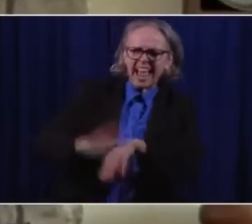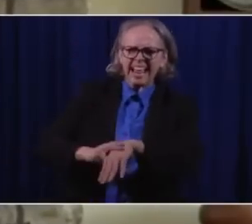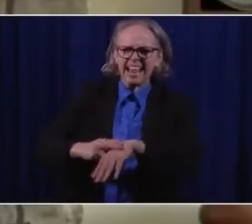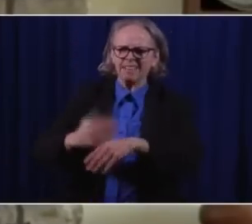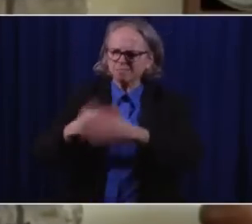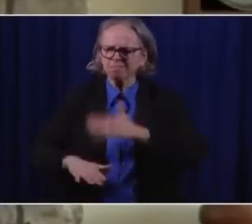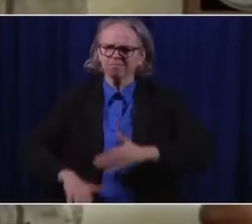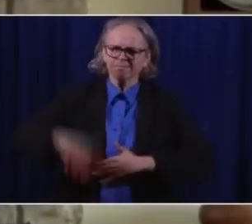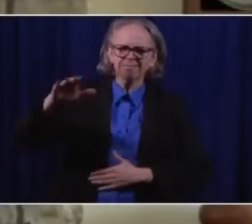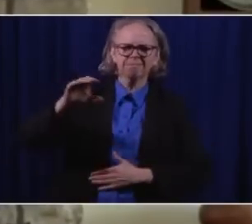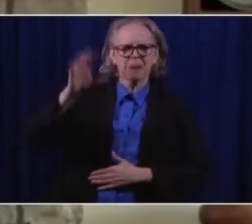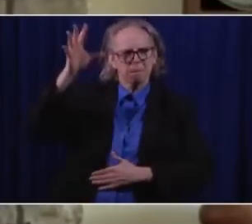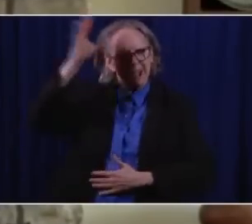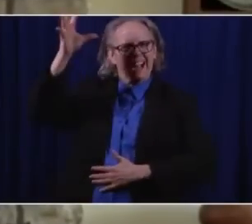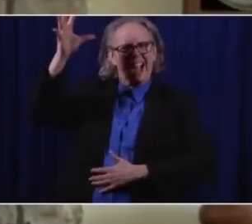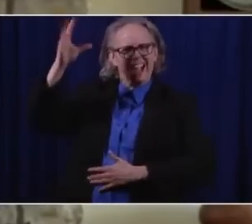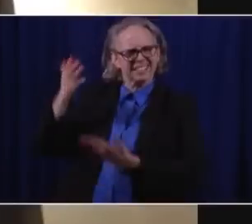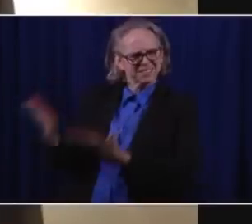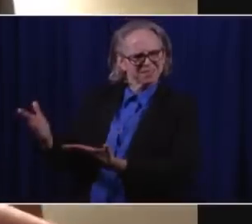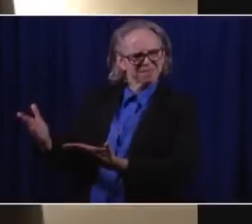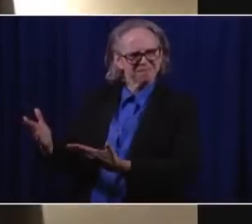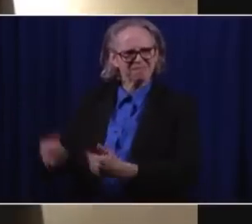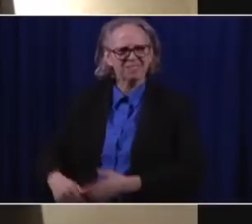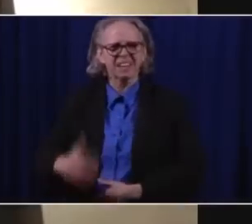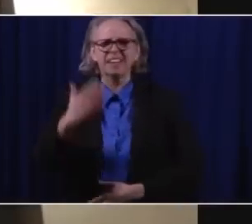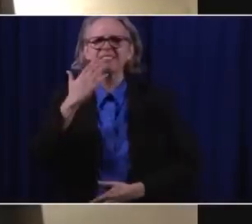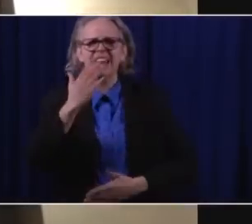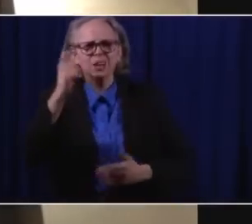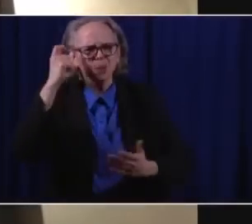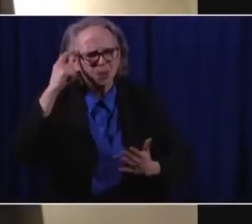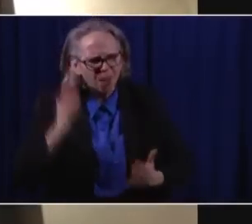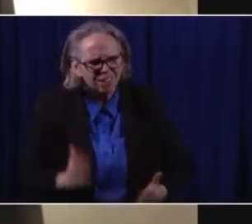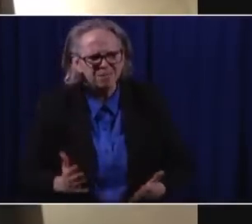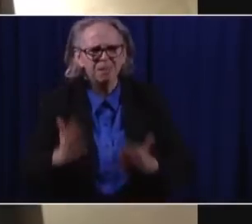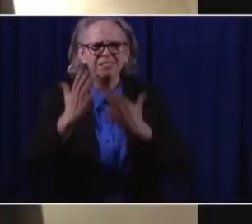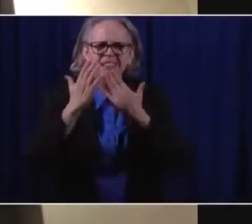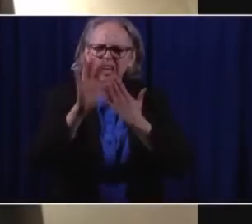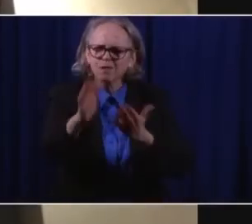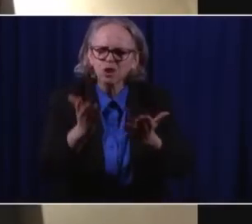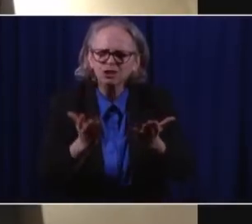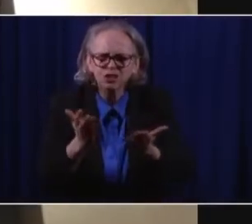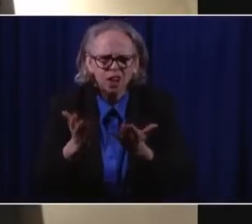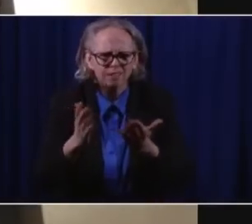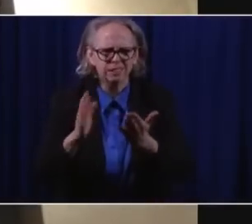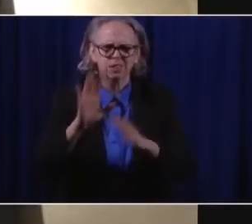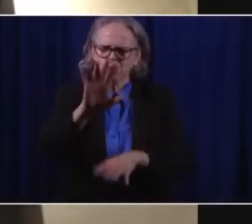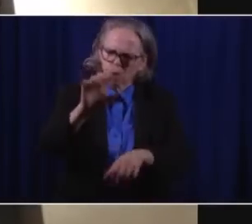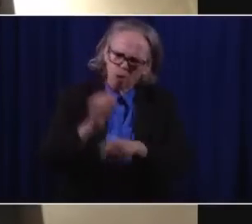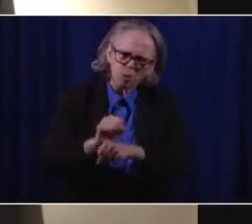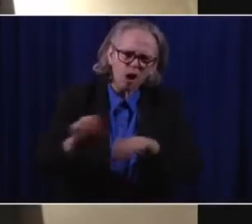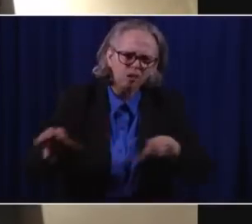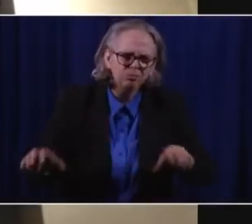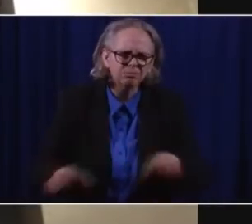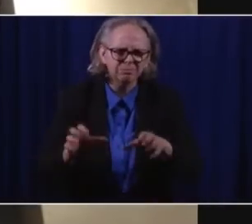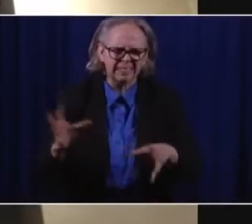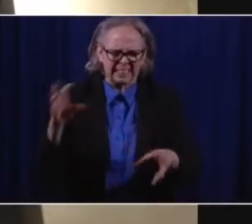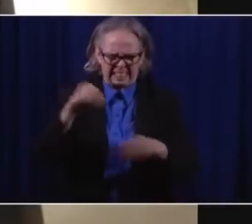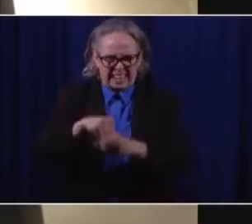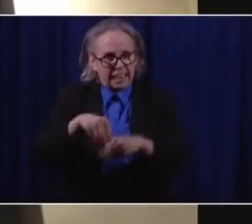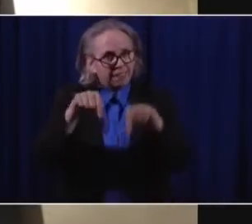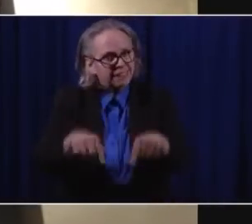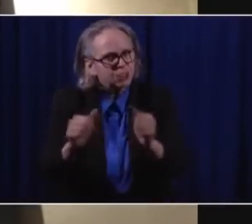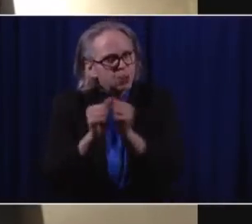message. Much appreciated, Governor DeWine, and thank you for your service and work. And let's all do this together and get to the other